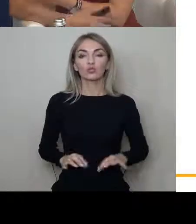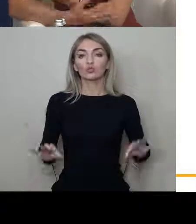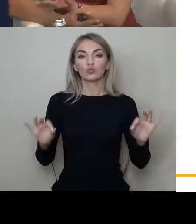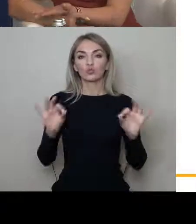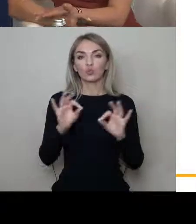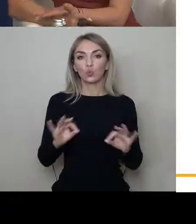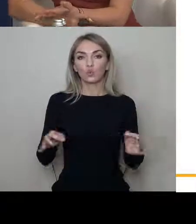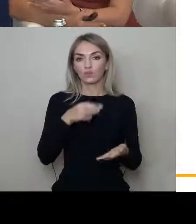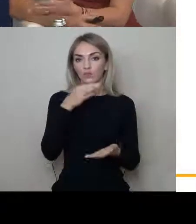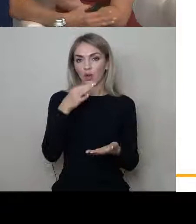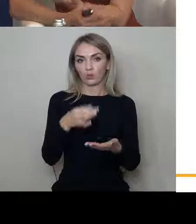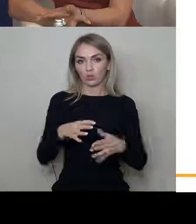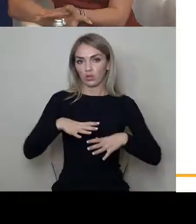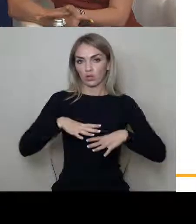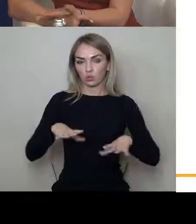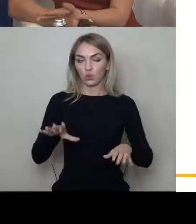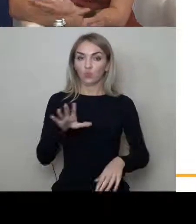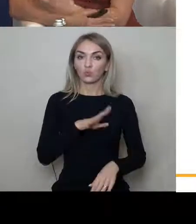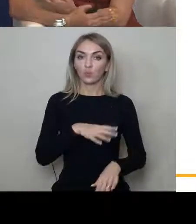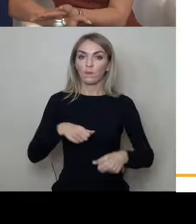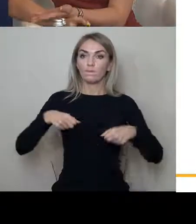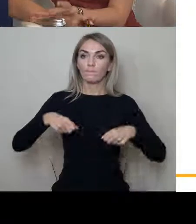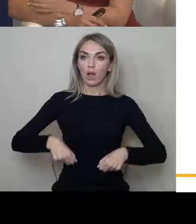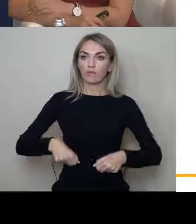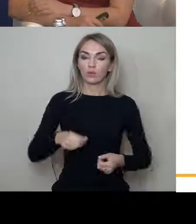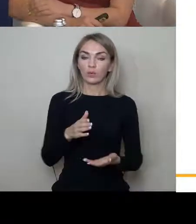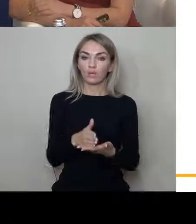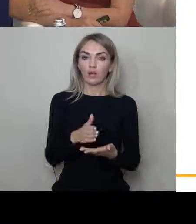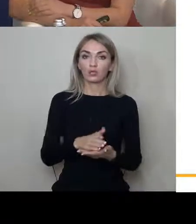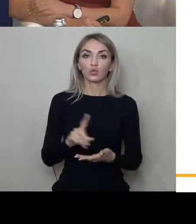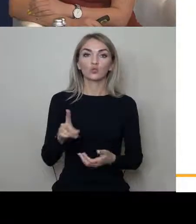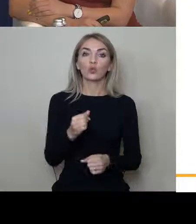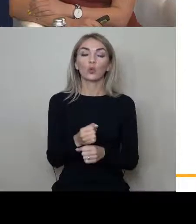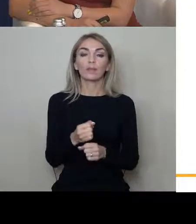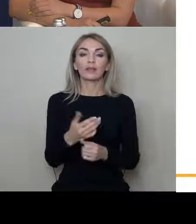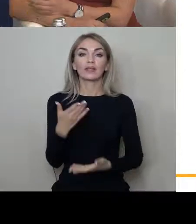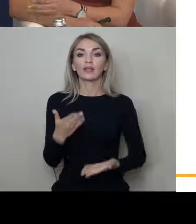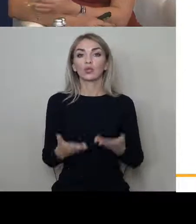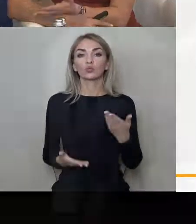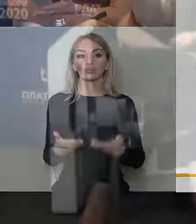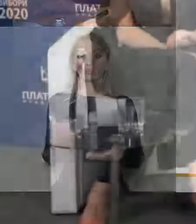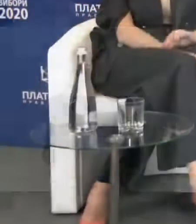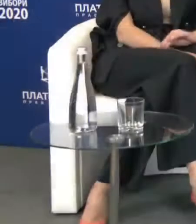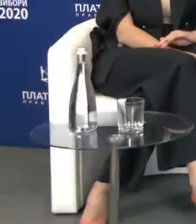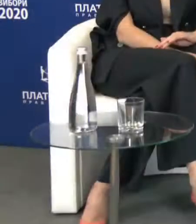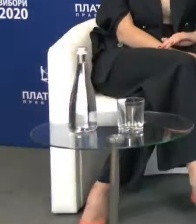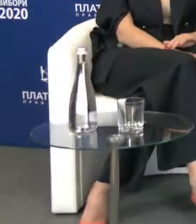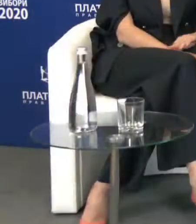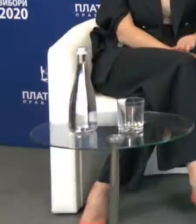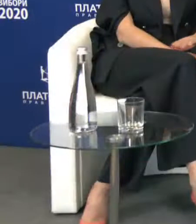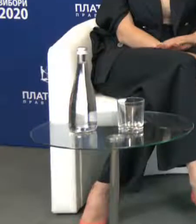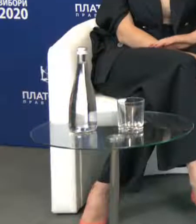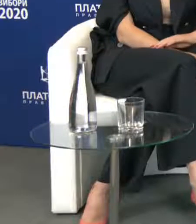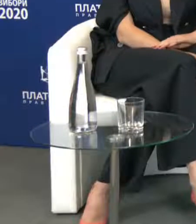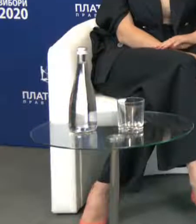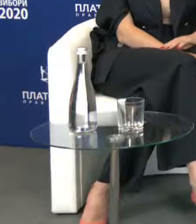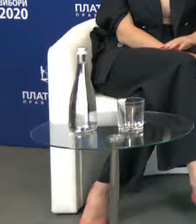observer, then there was no liability at all. One had the right to be present, but what